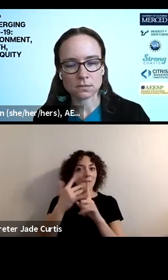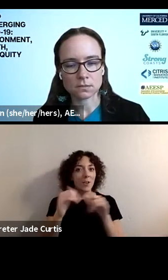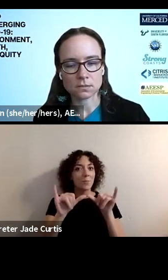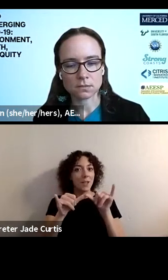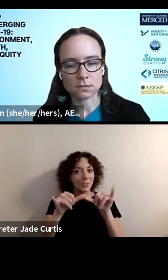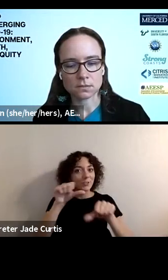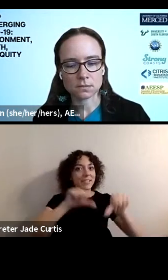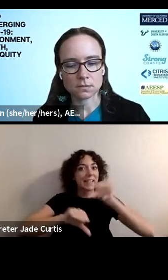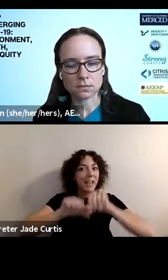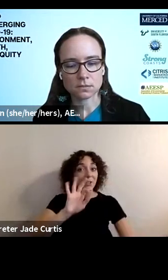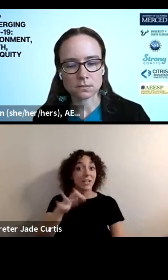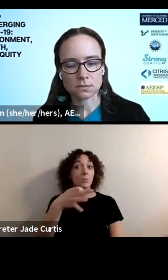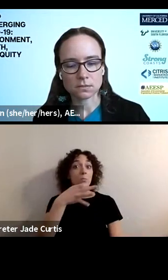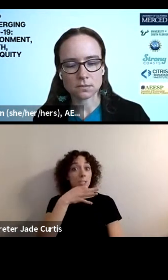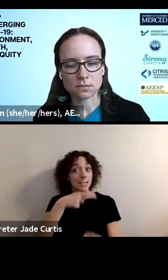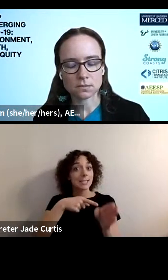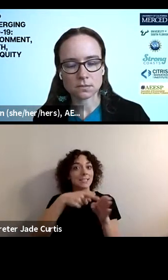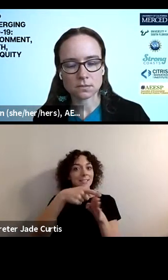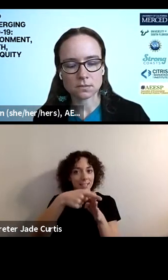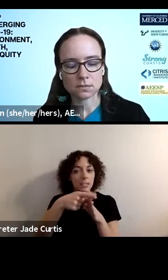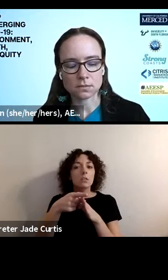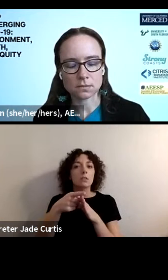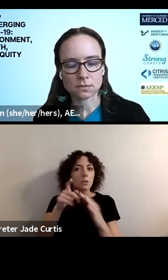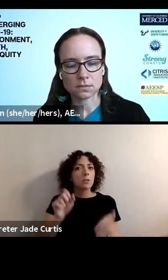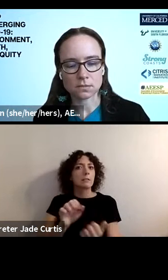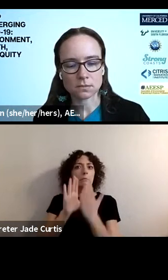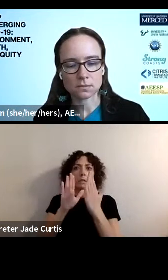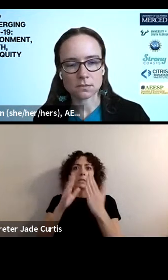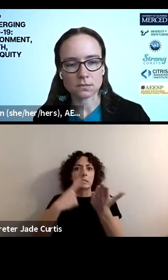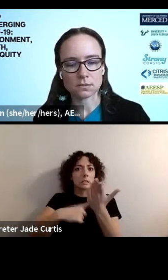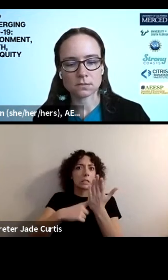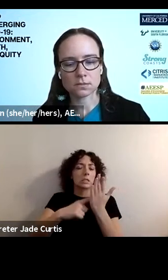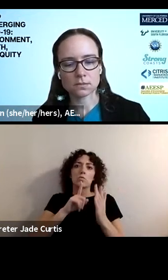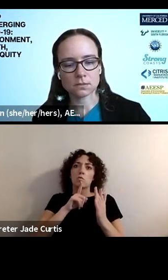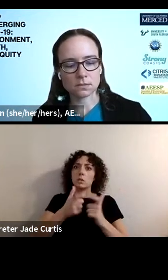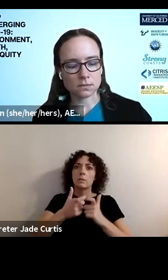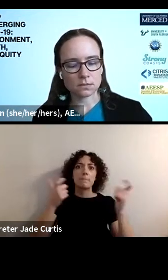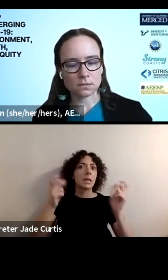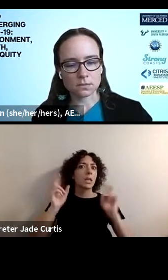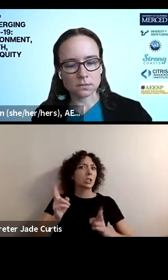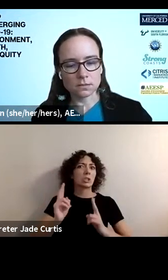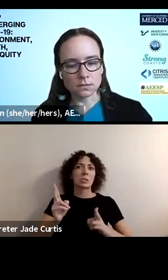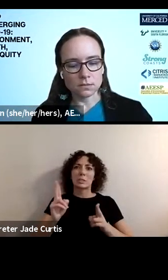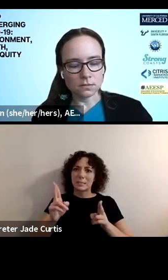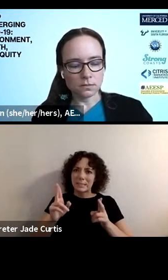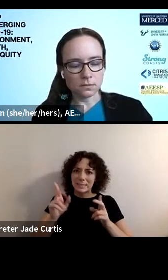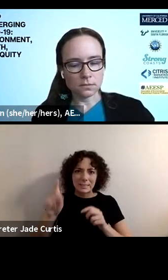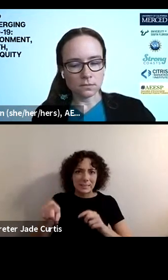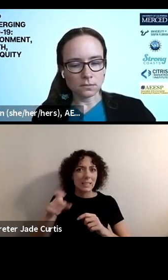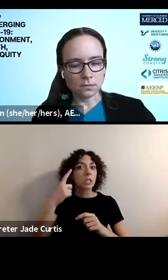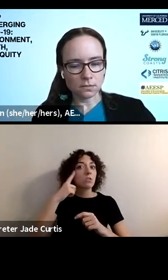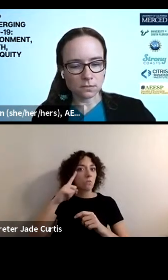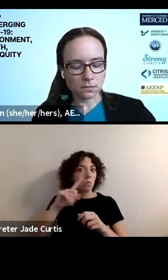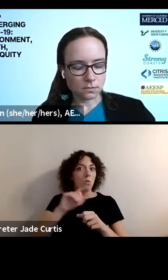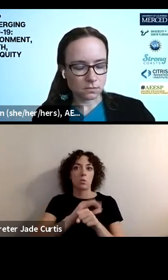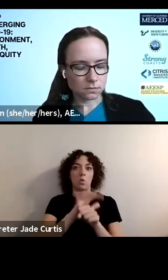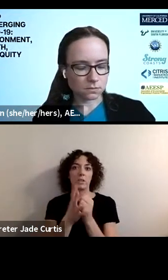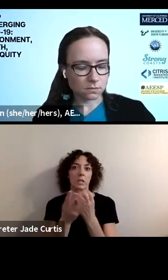science expertise to addressing the real and urgent needs for solutions for the COVID-19